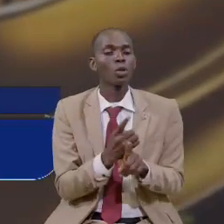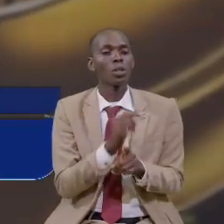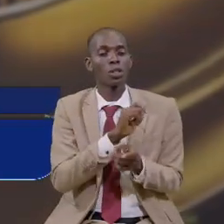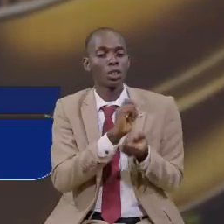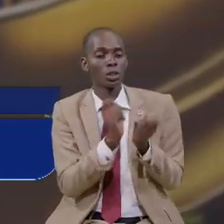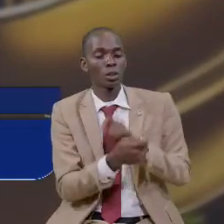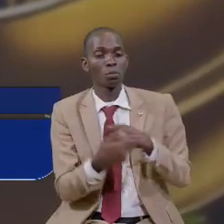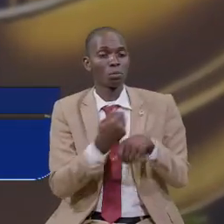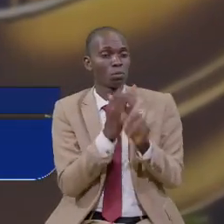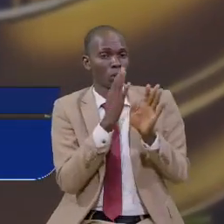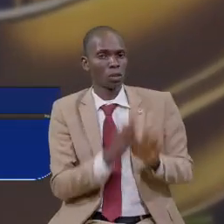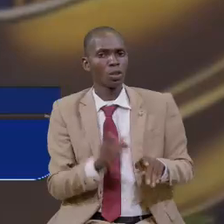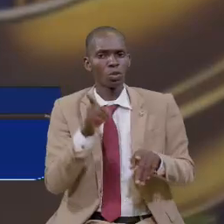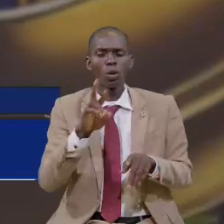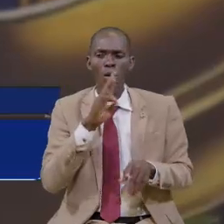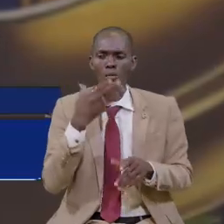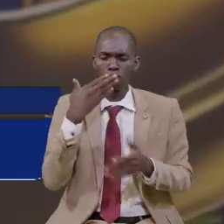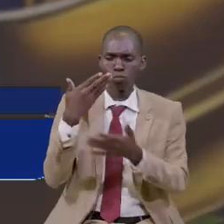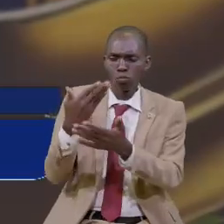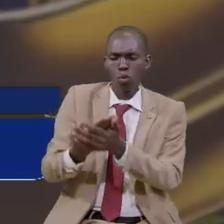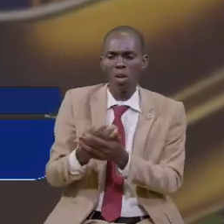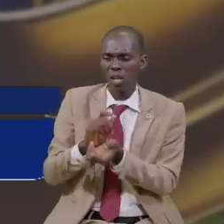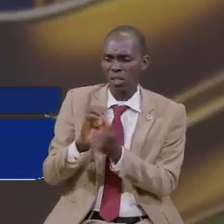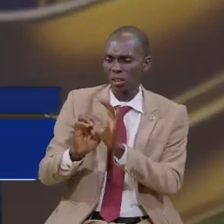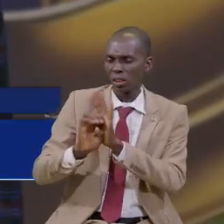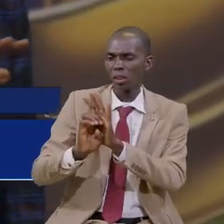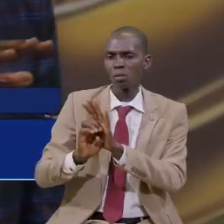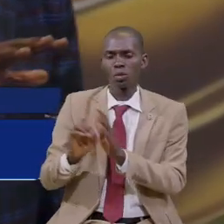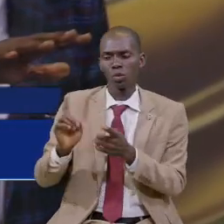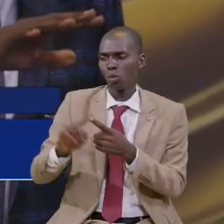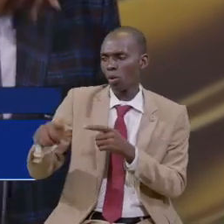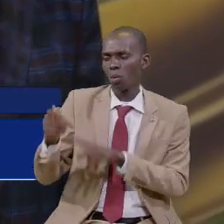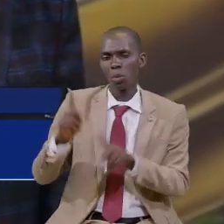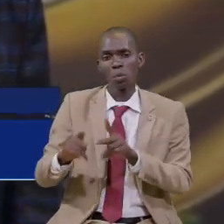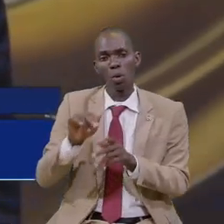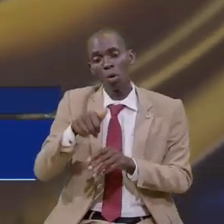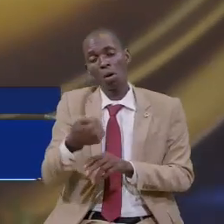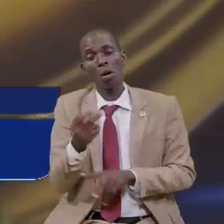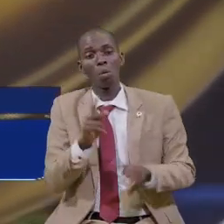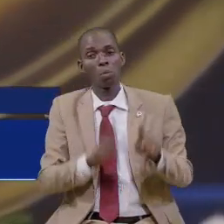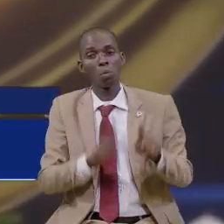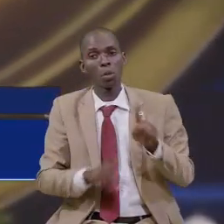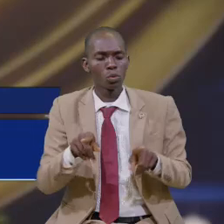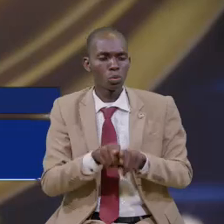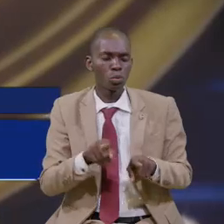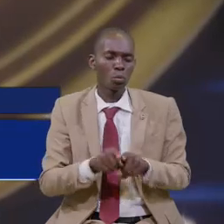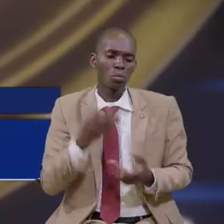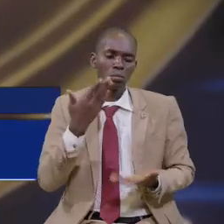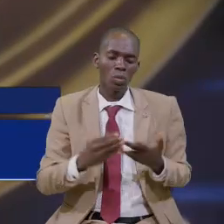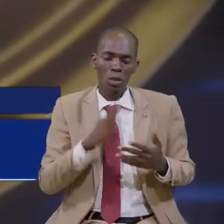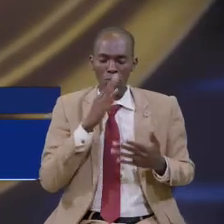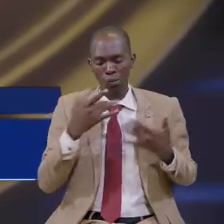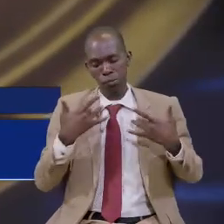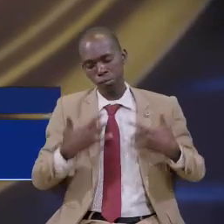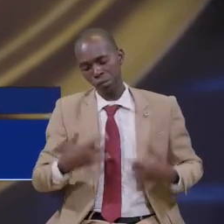model. Other people cheer, they've been lying fallow, and they've been thinking, I want to do